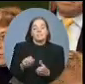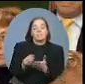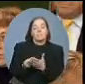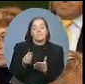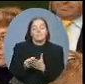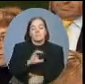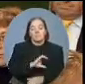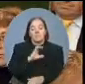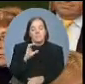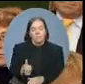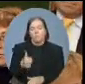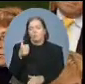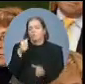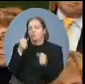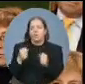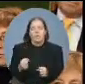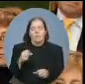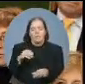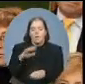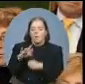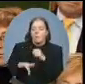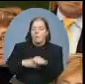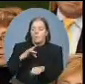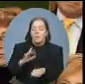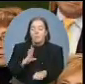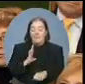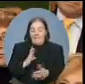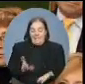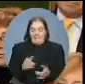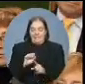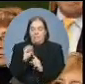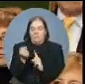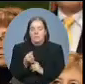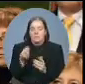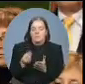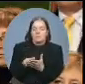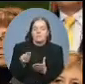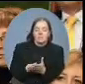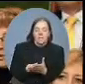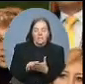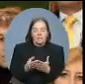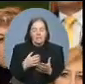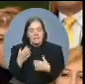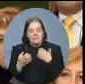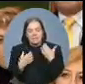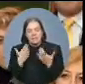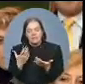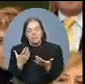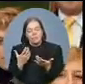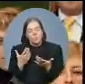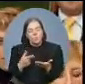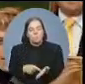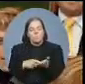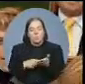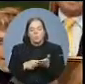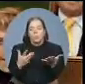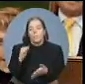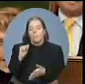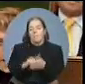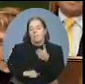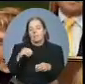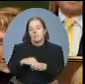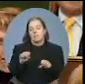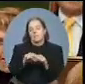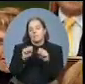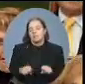crisis, the financial crisis, certainly since last year, has demonstrated one glaring deficiency in our system of regulation in